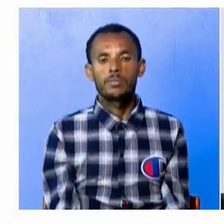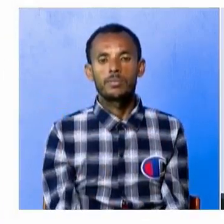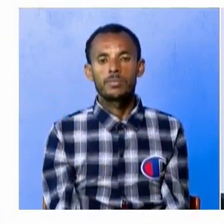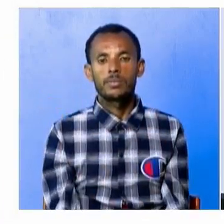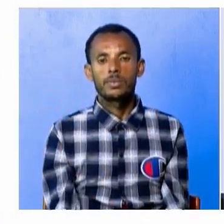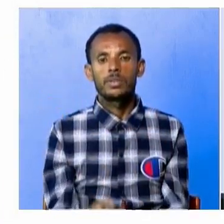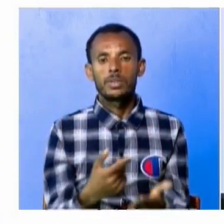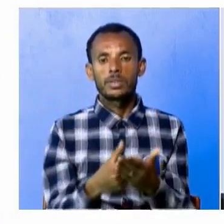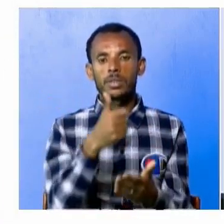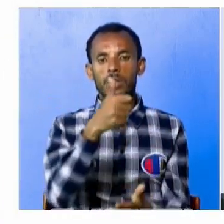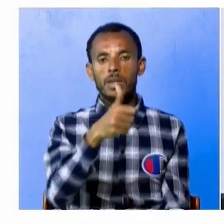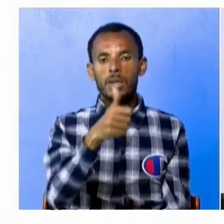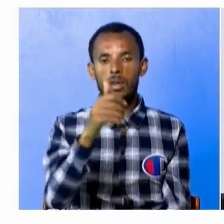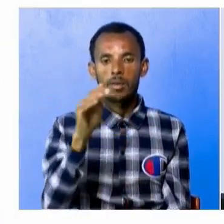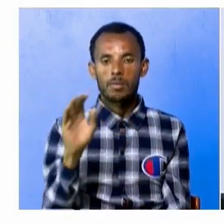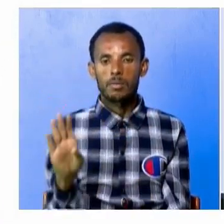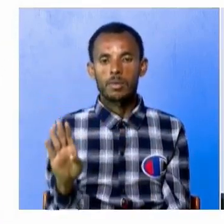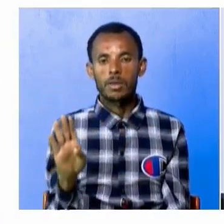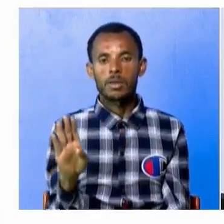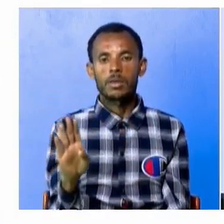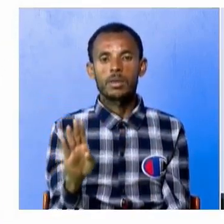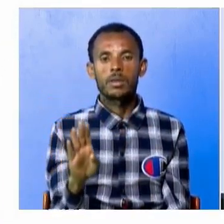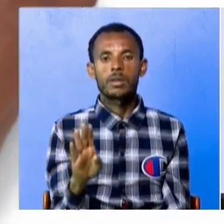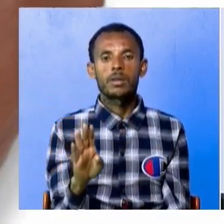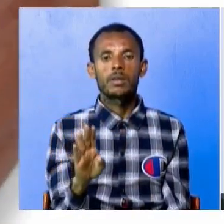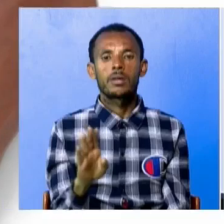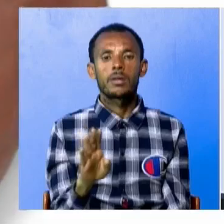this is A, B,